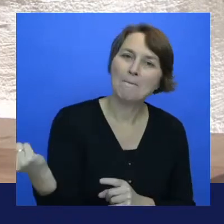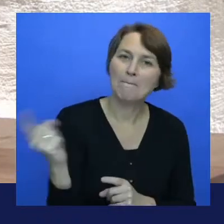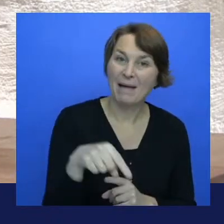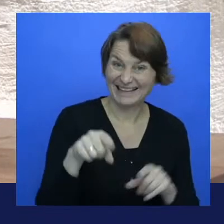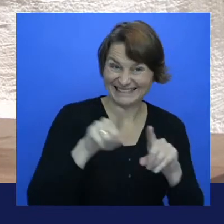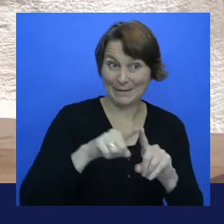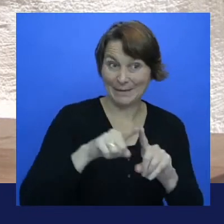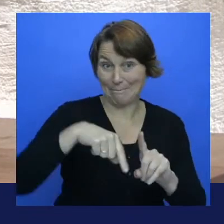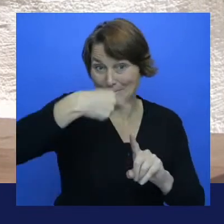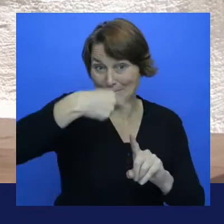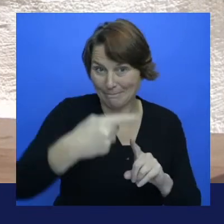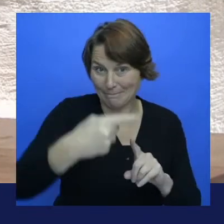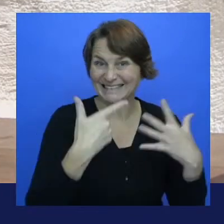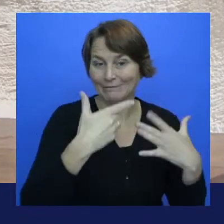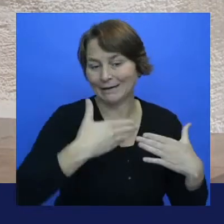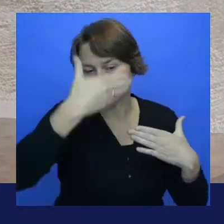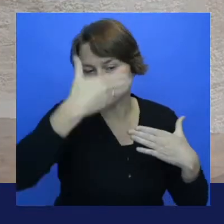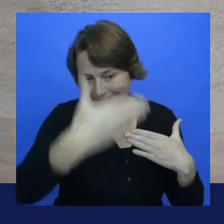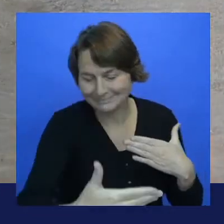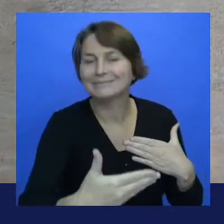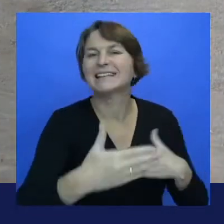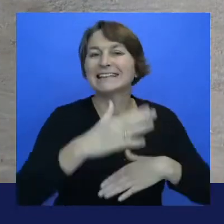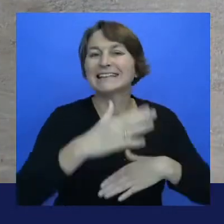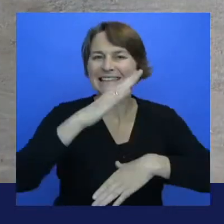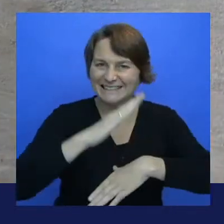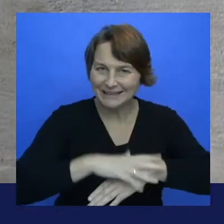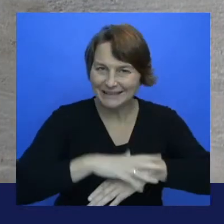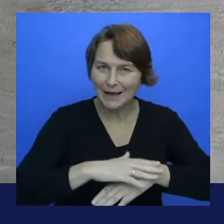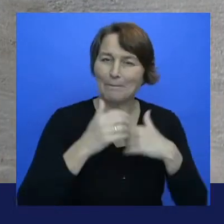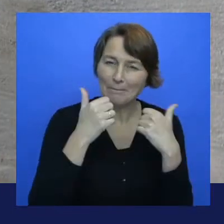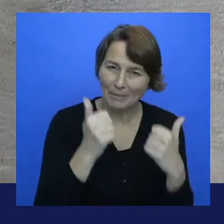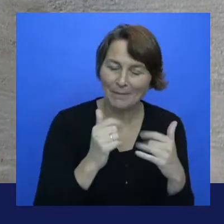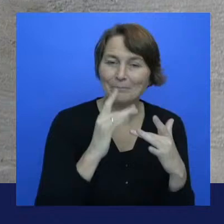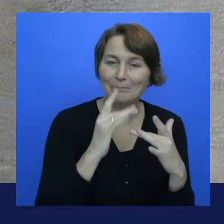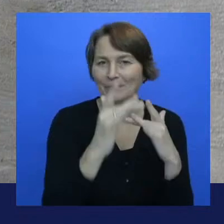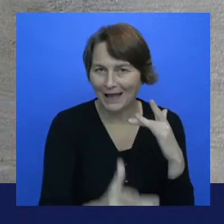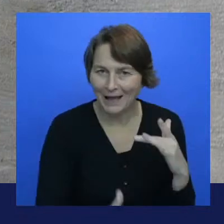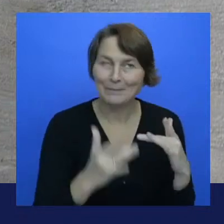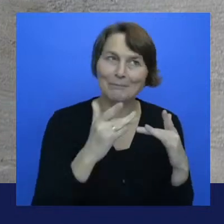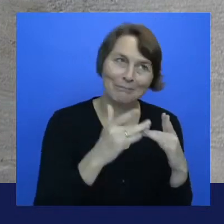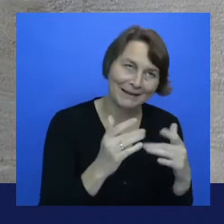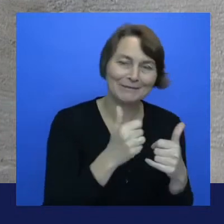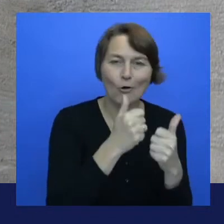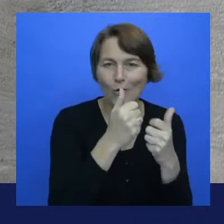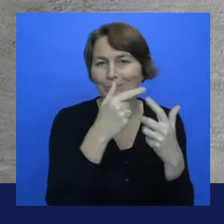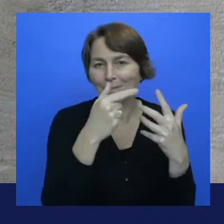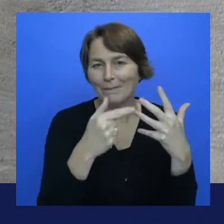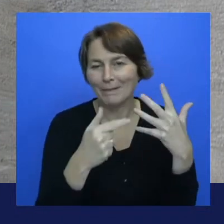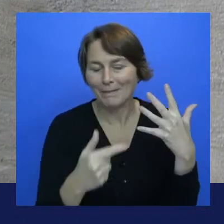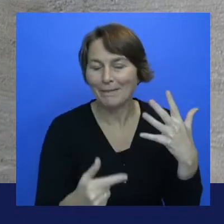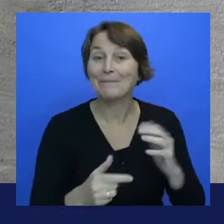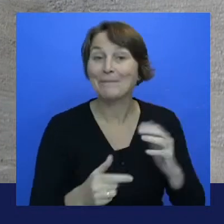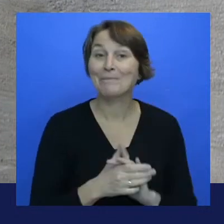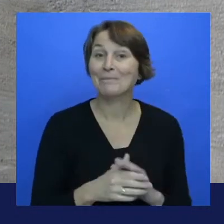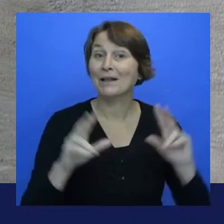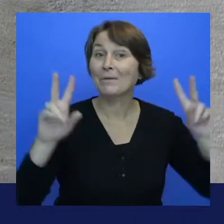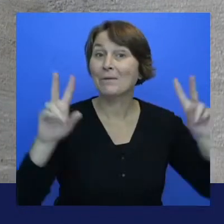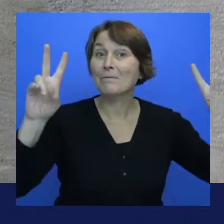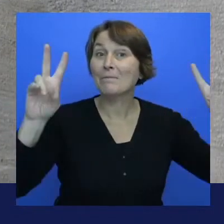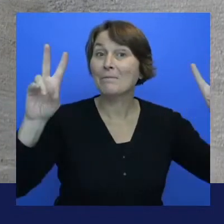place. Hopefully with a better internet connection and better microphones and everything. And then we're going to talk about computer